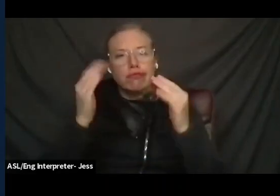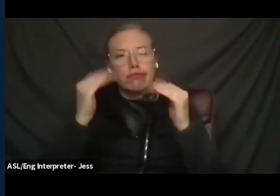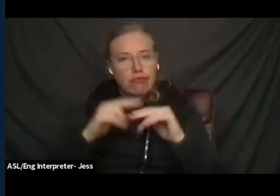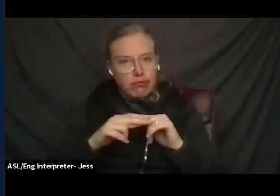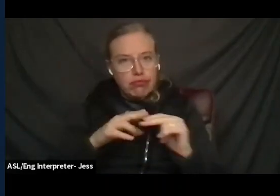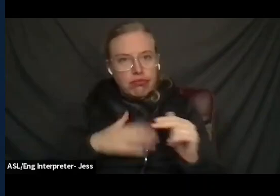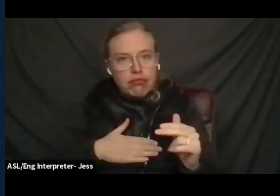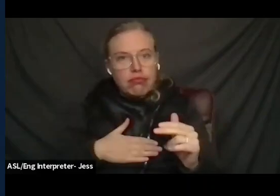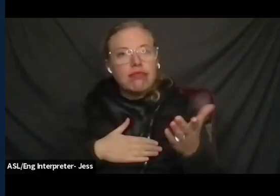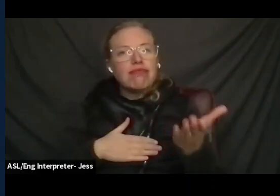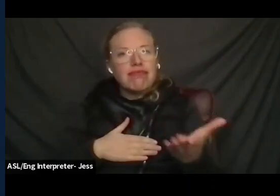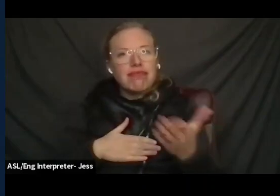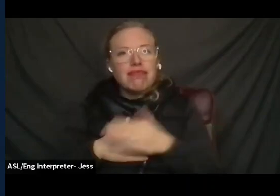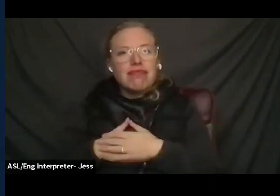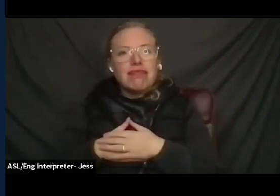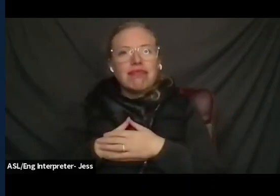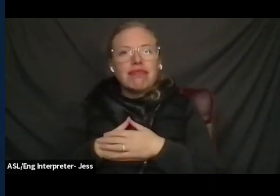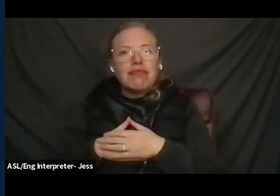please.